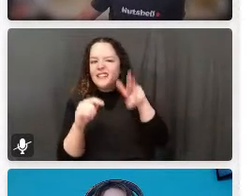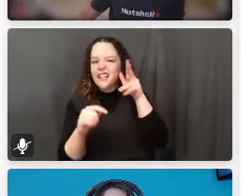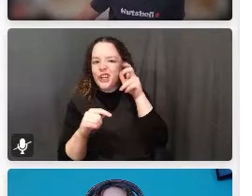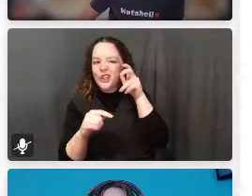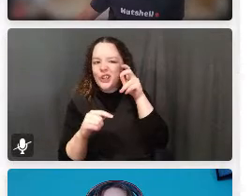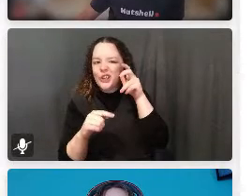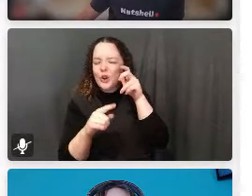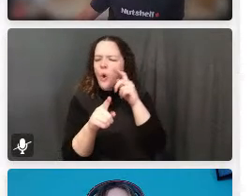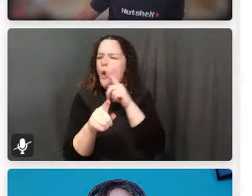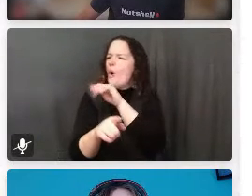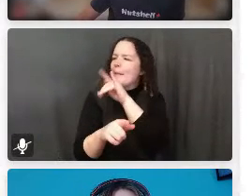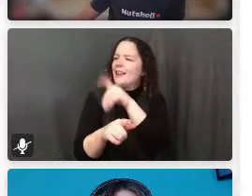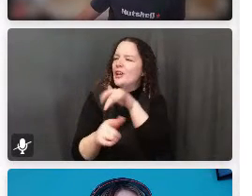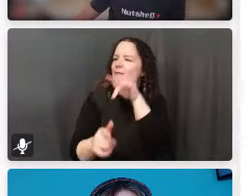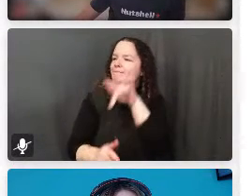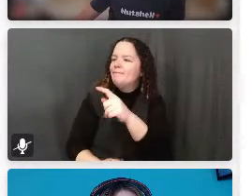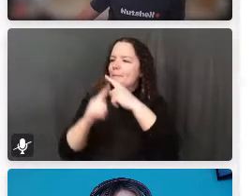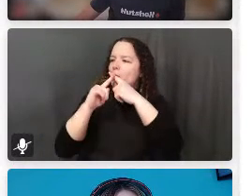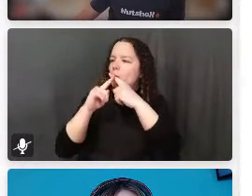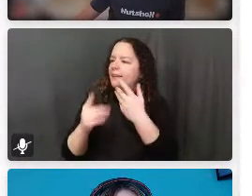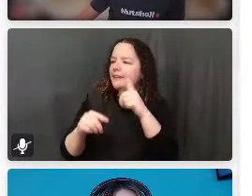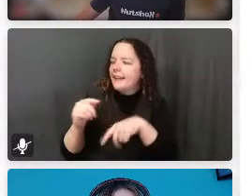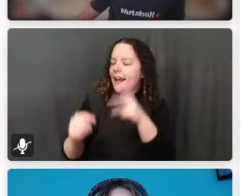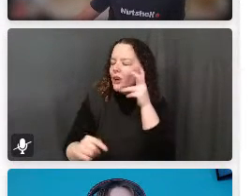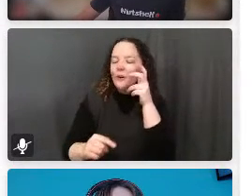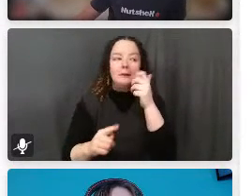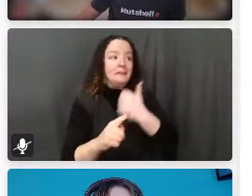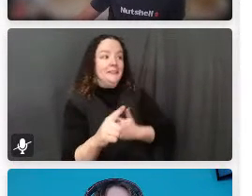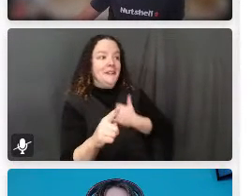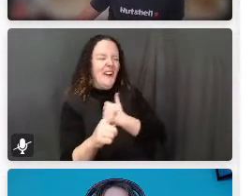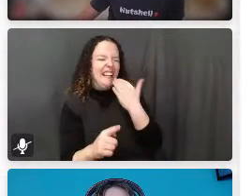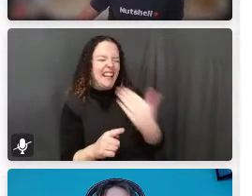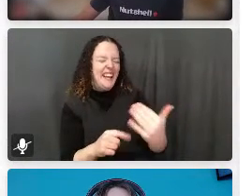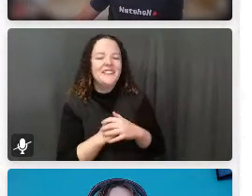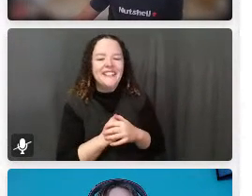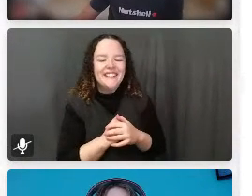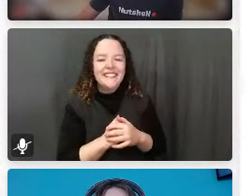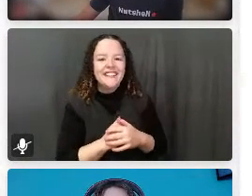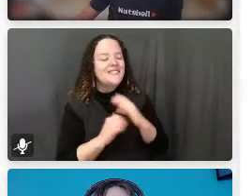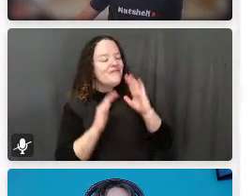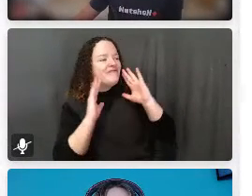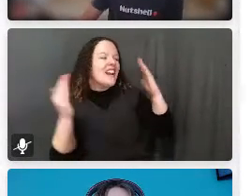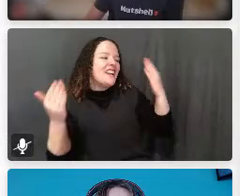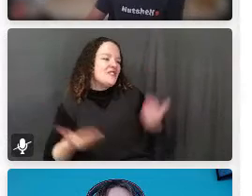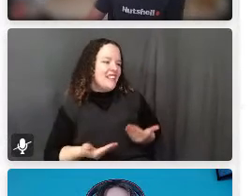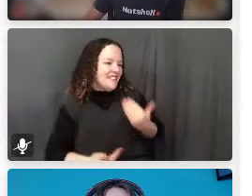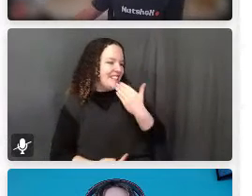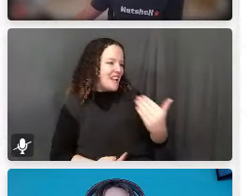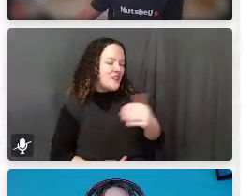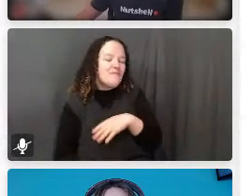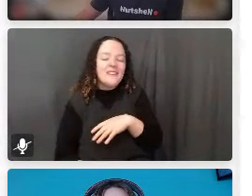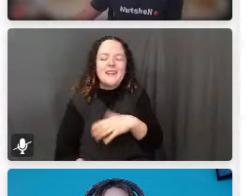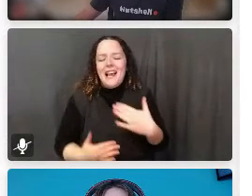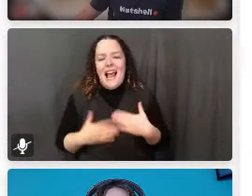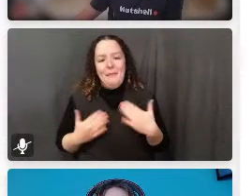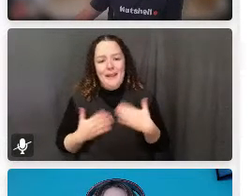Oop, Emily, you might have muted yourself. Sorry about that. Thank you for the lovely introduction. I'm super happy to be here and